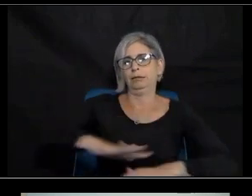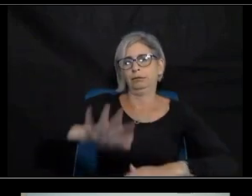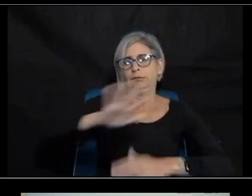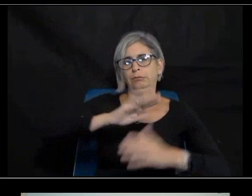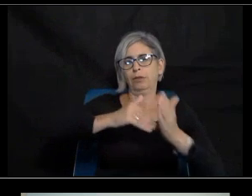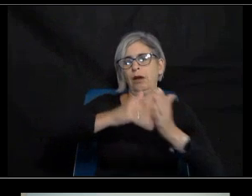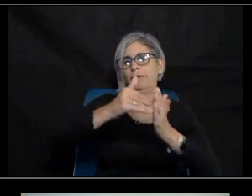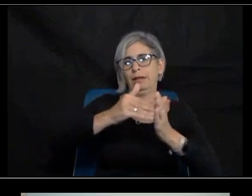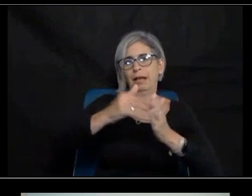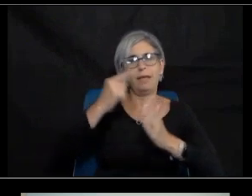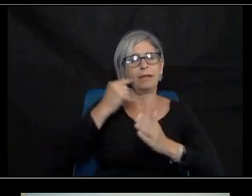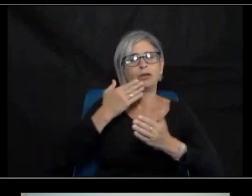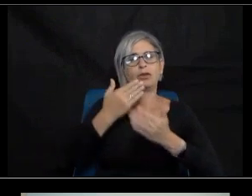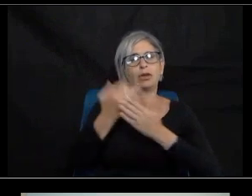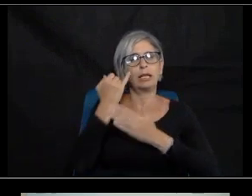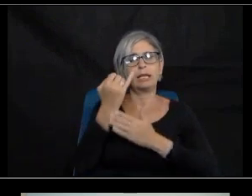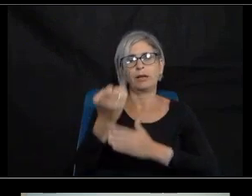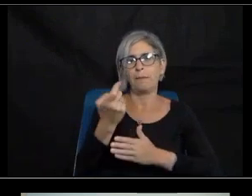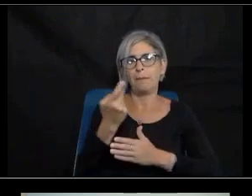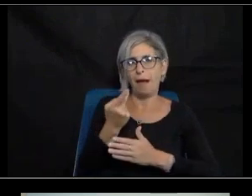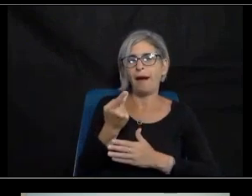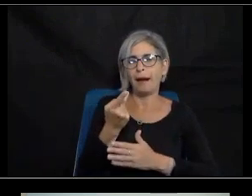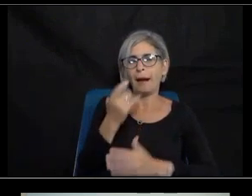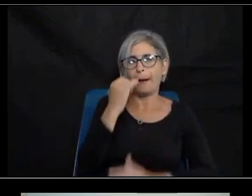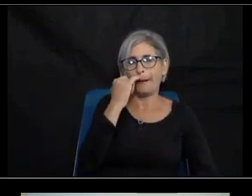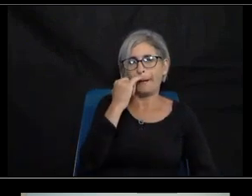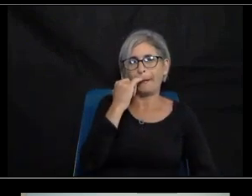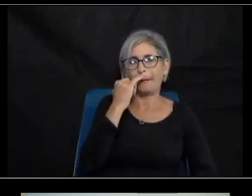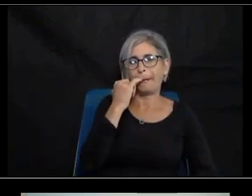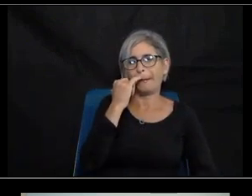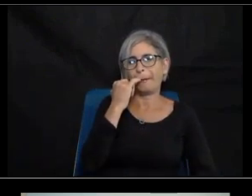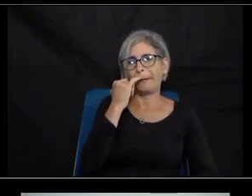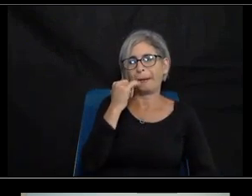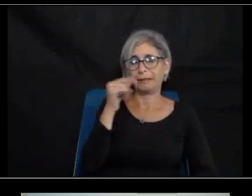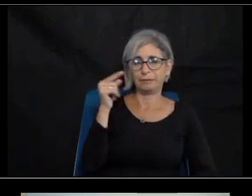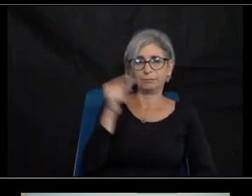think we should go back to doing this again. As far as the...